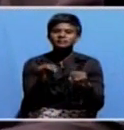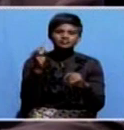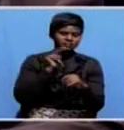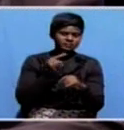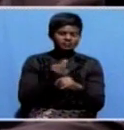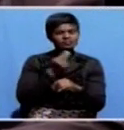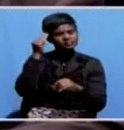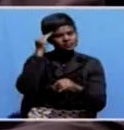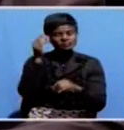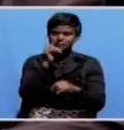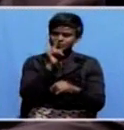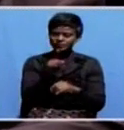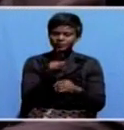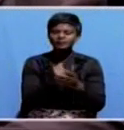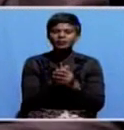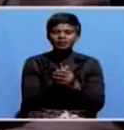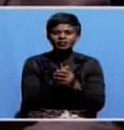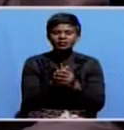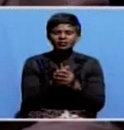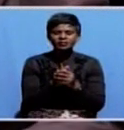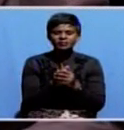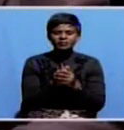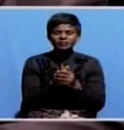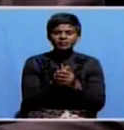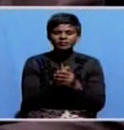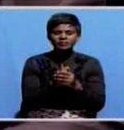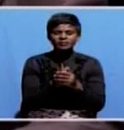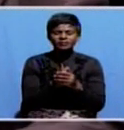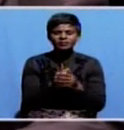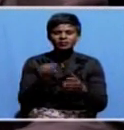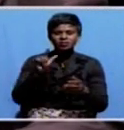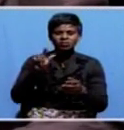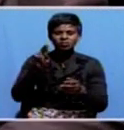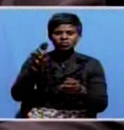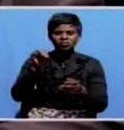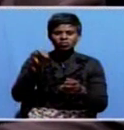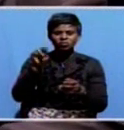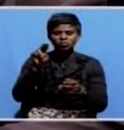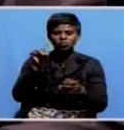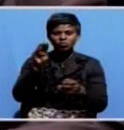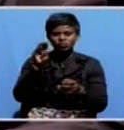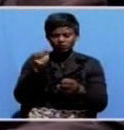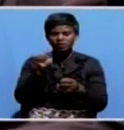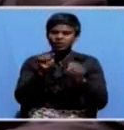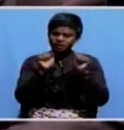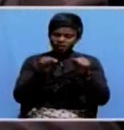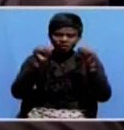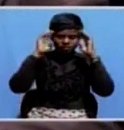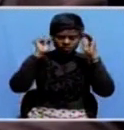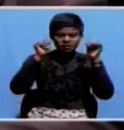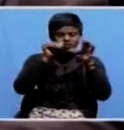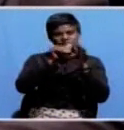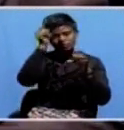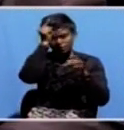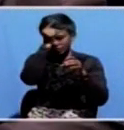realizable dream that if Kasavubu and Lumumba could be prime minister and president in the Congo, we could